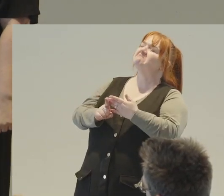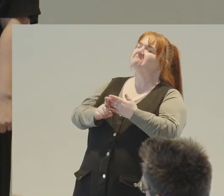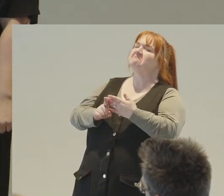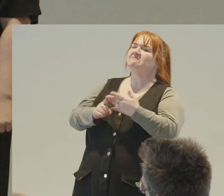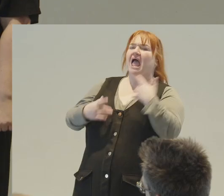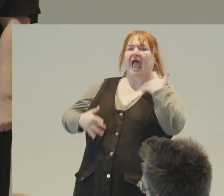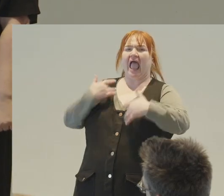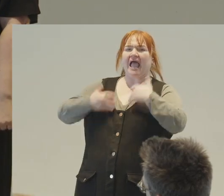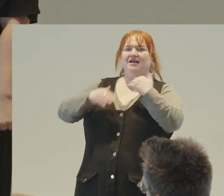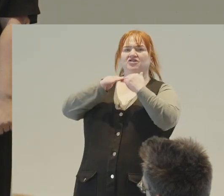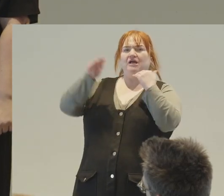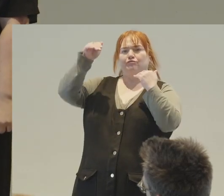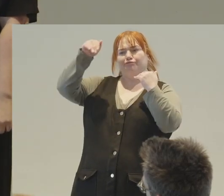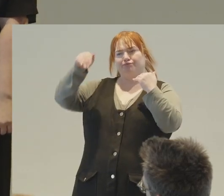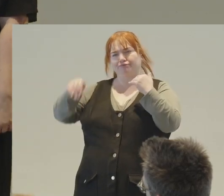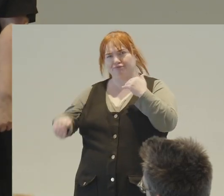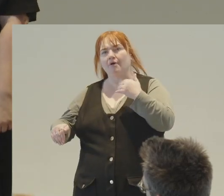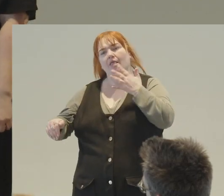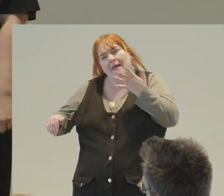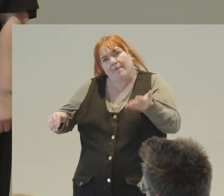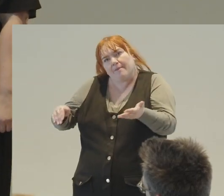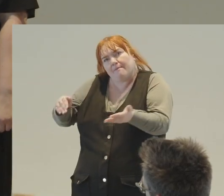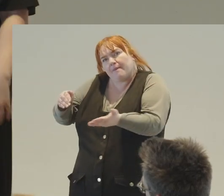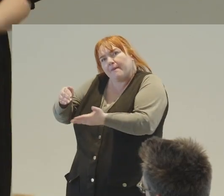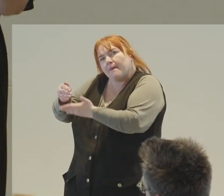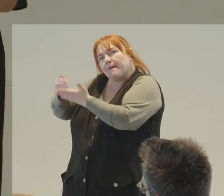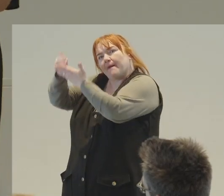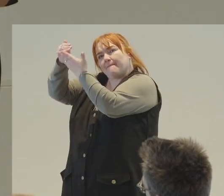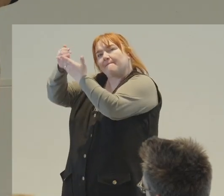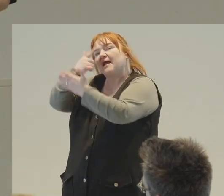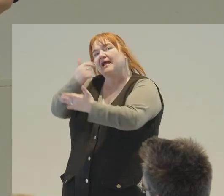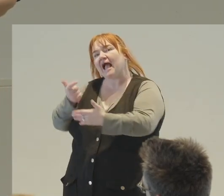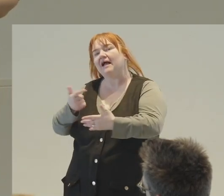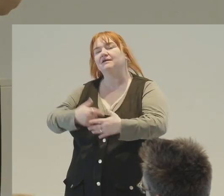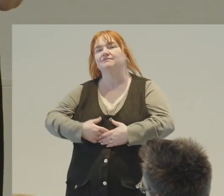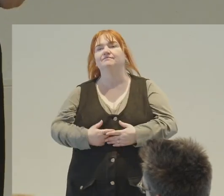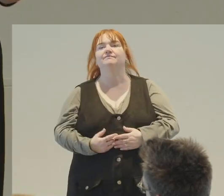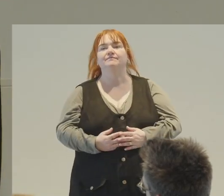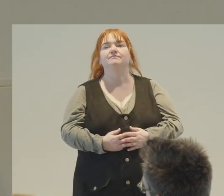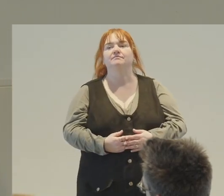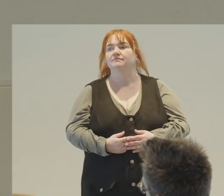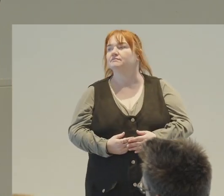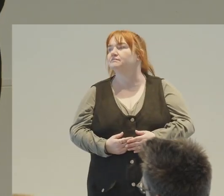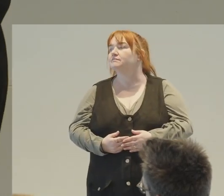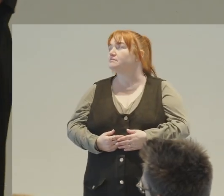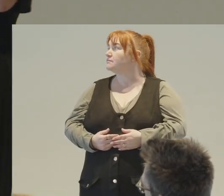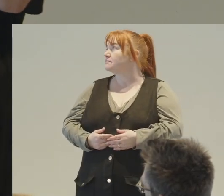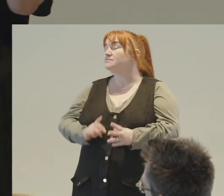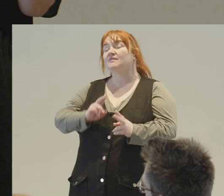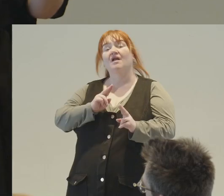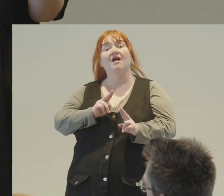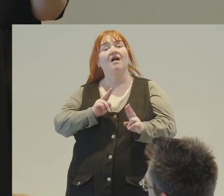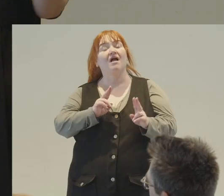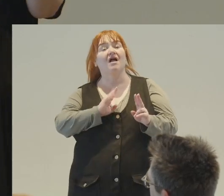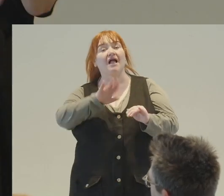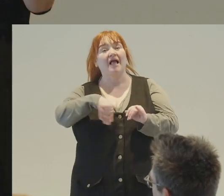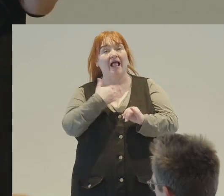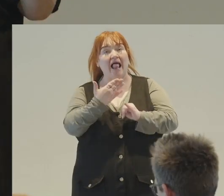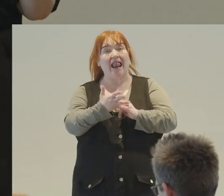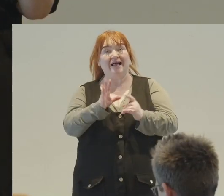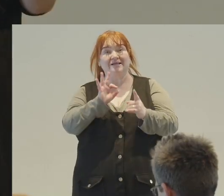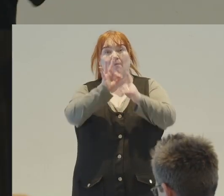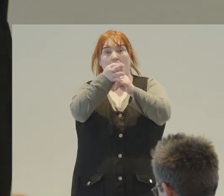go right on it, and yeah. And on that note is the final point, which is about sometimes